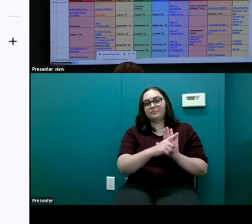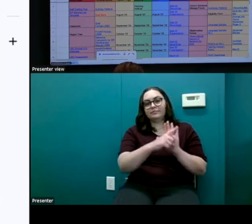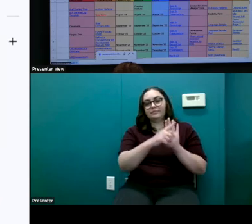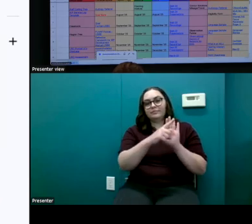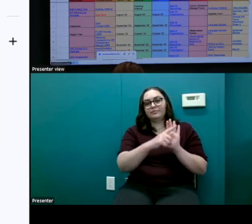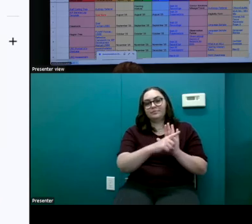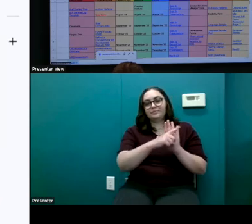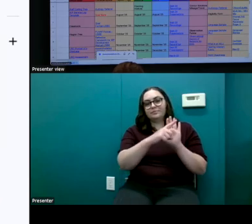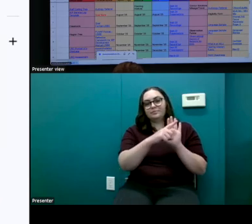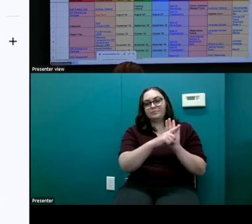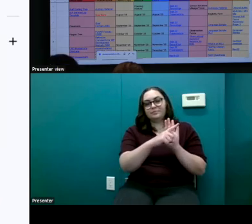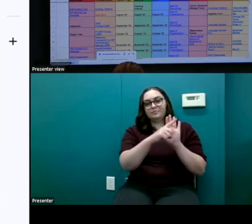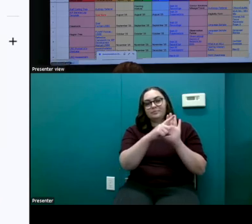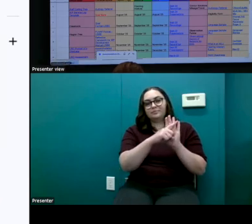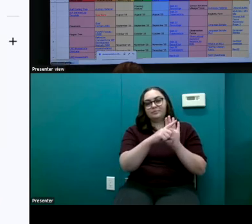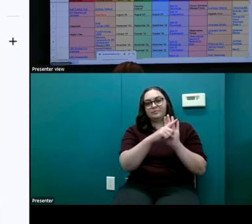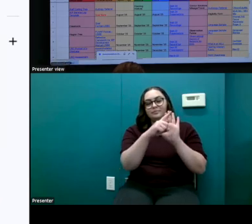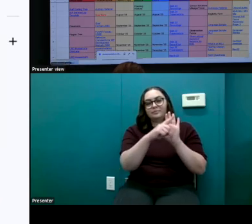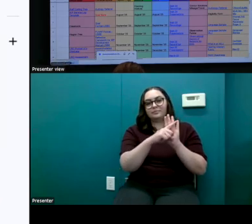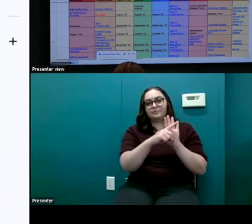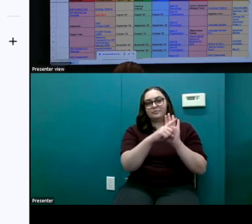It would be good on that, because they're just.